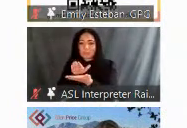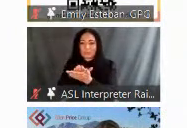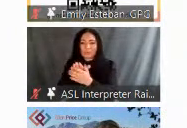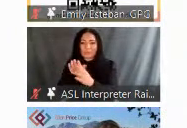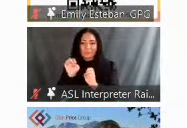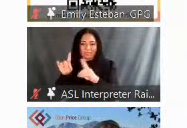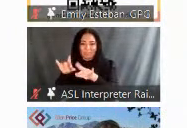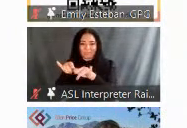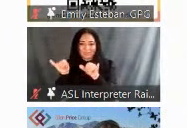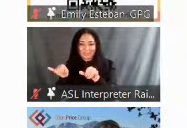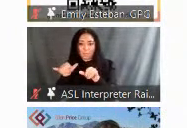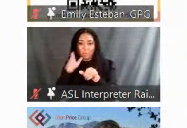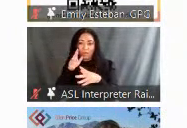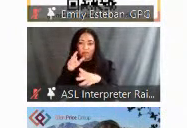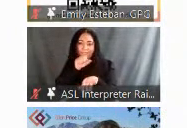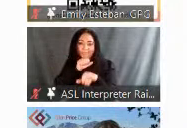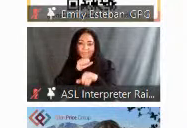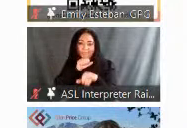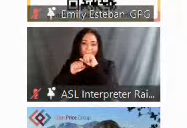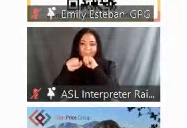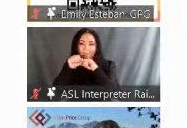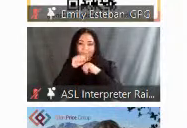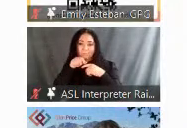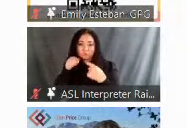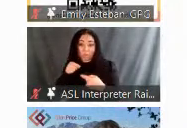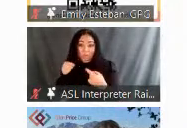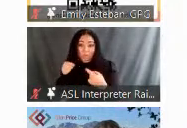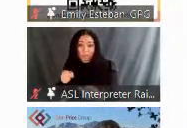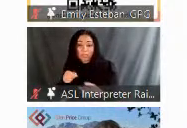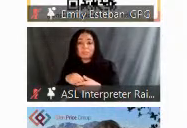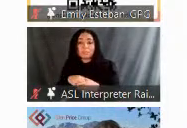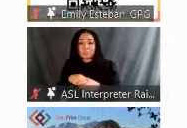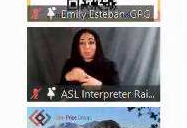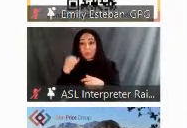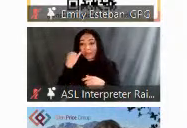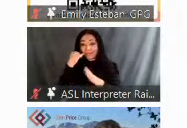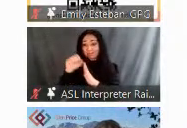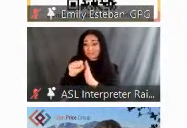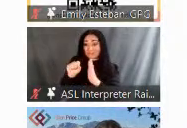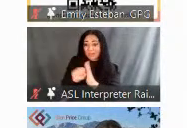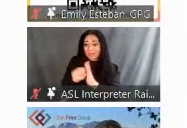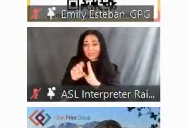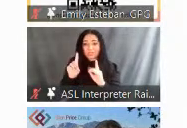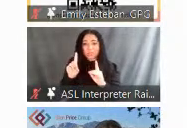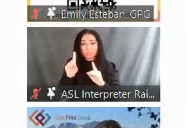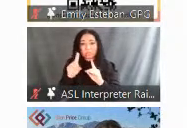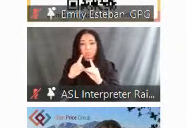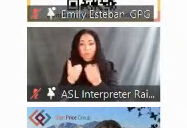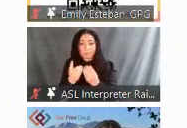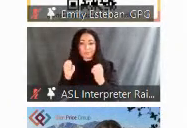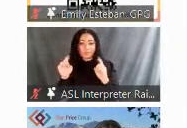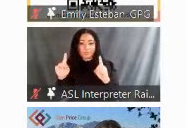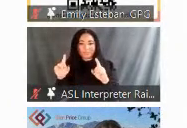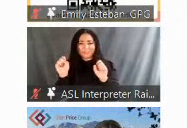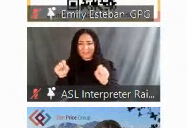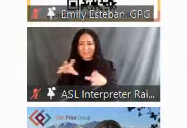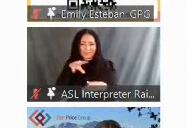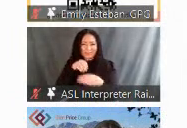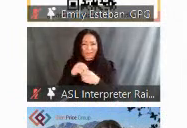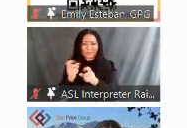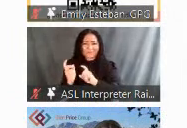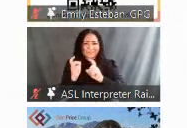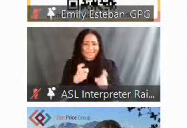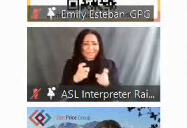system. So if the state or Department of Education can be involved in giving us books,